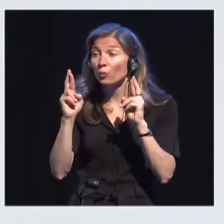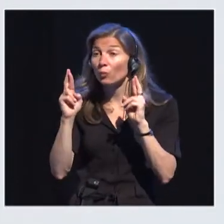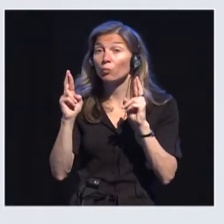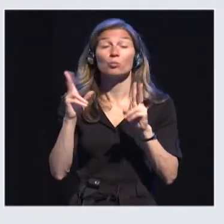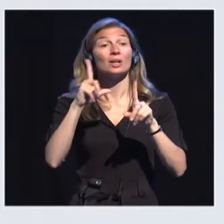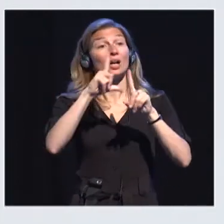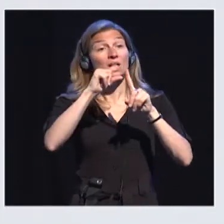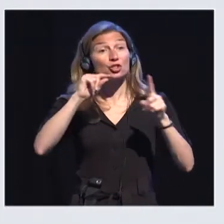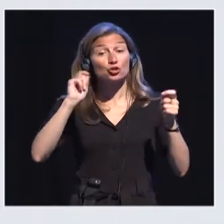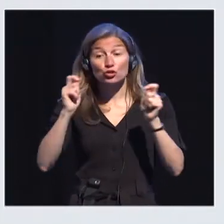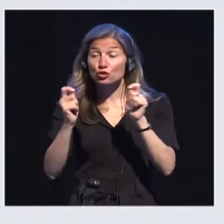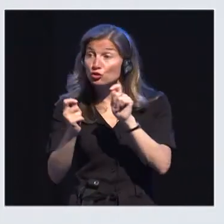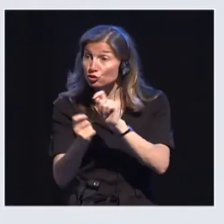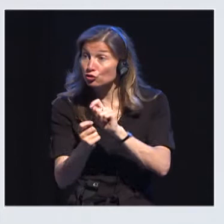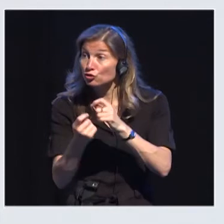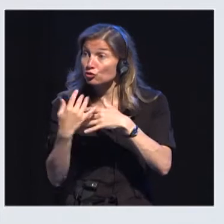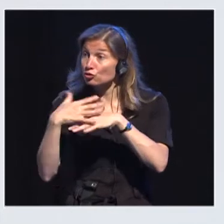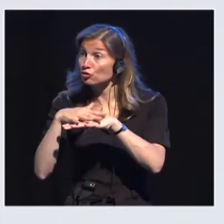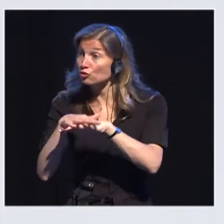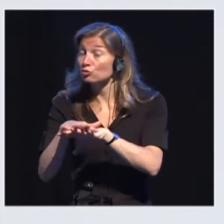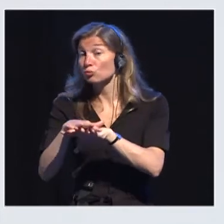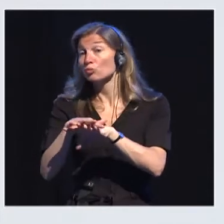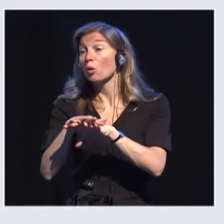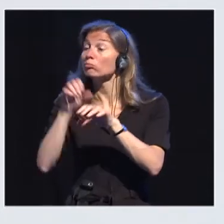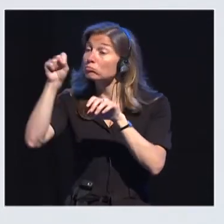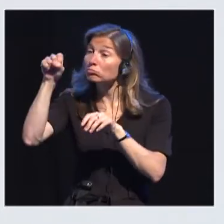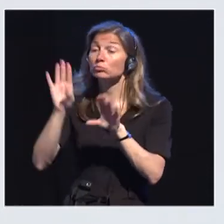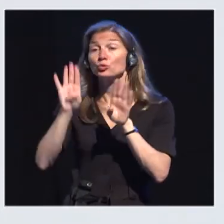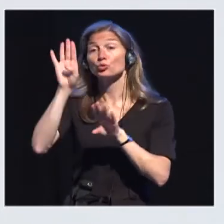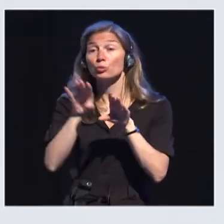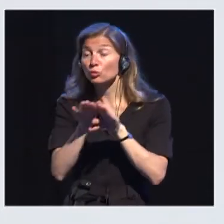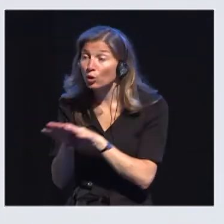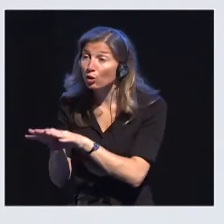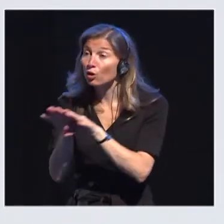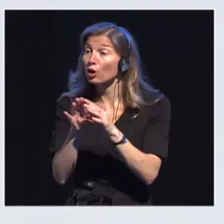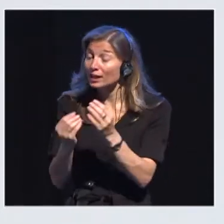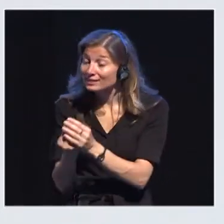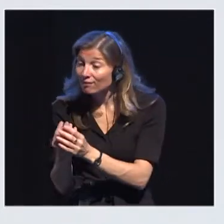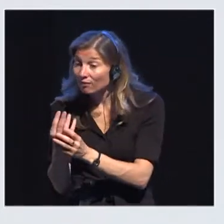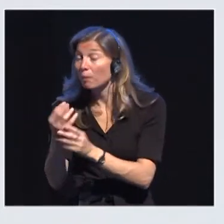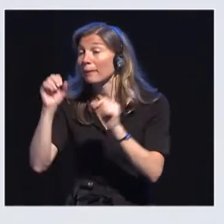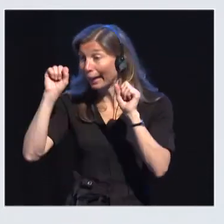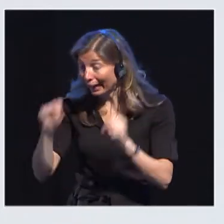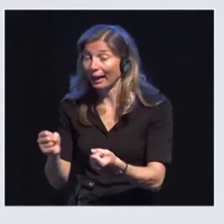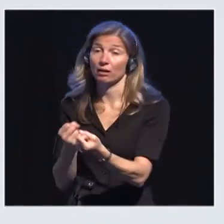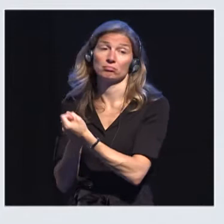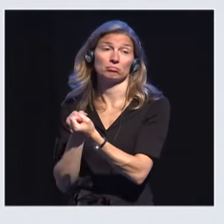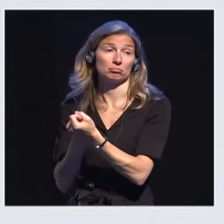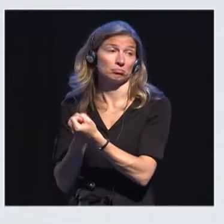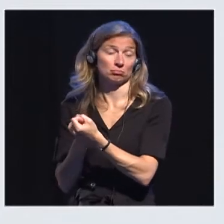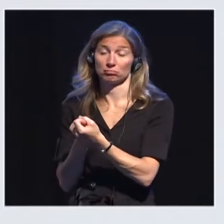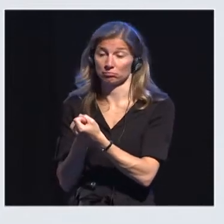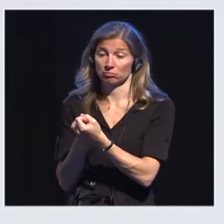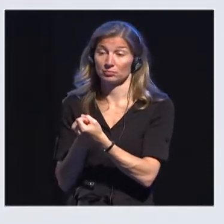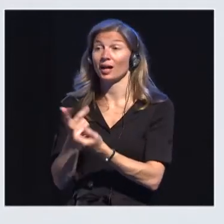digitization will support democratic developments in all the countries, in democratic countries and